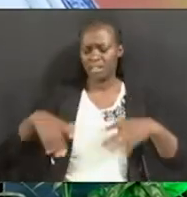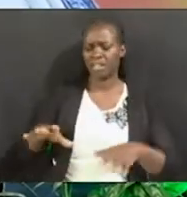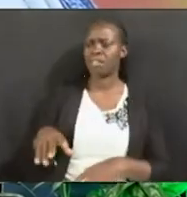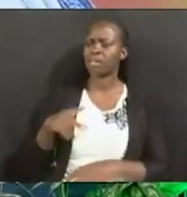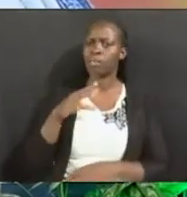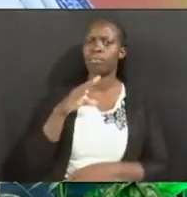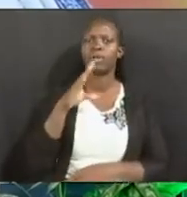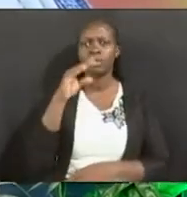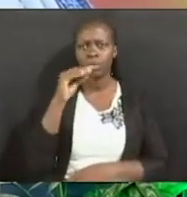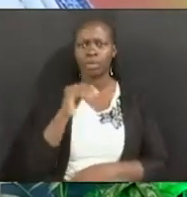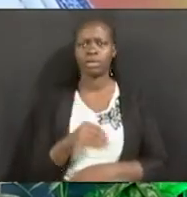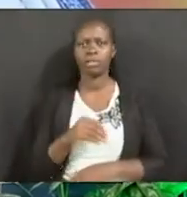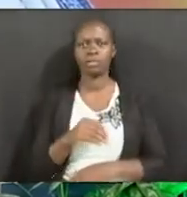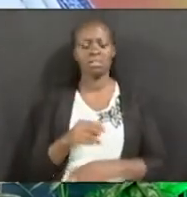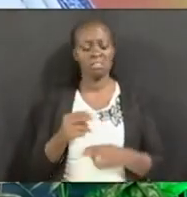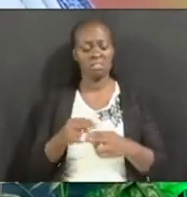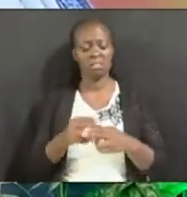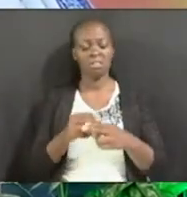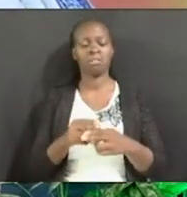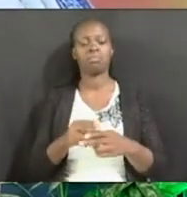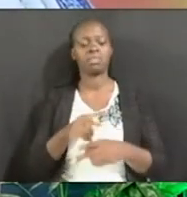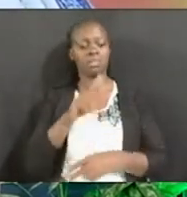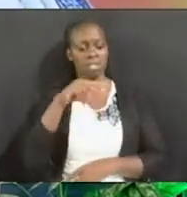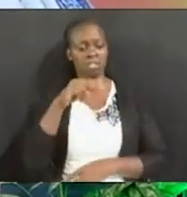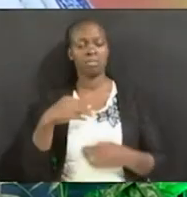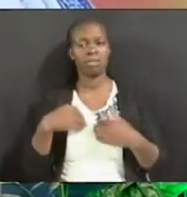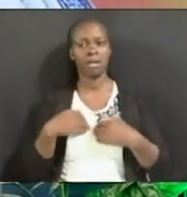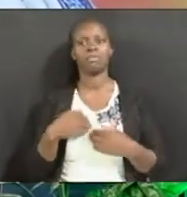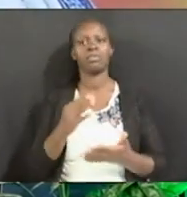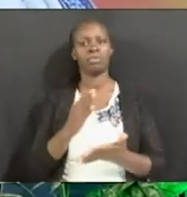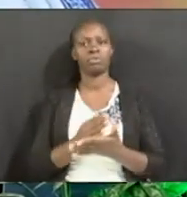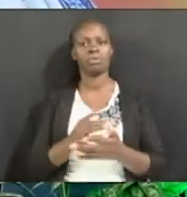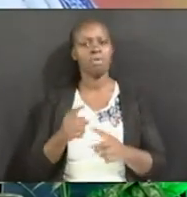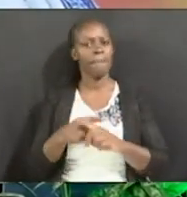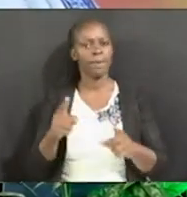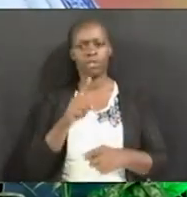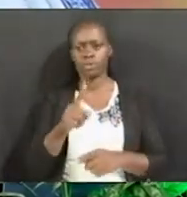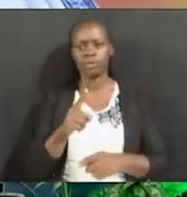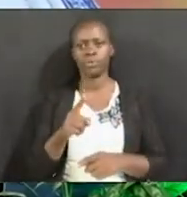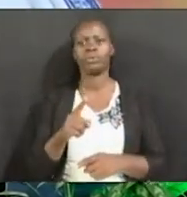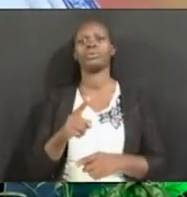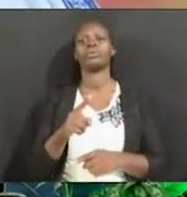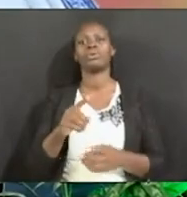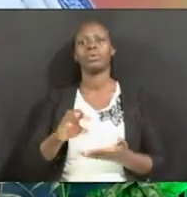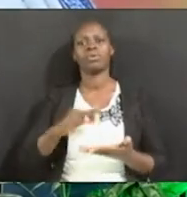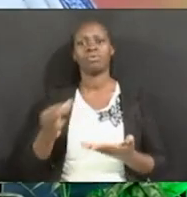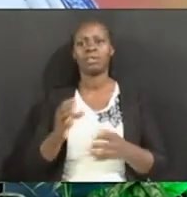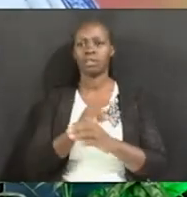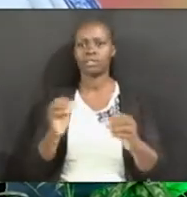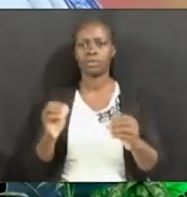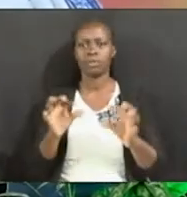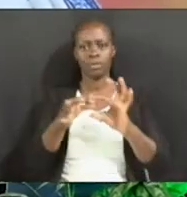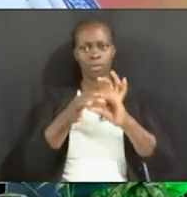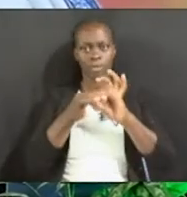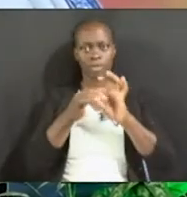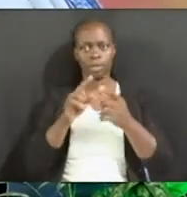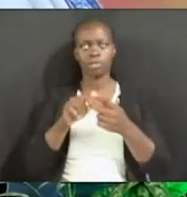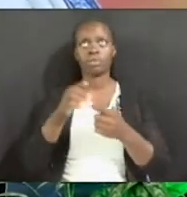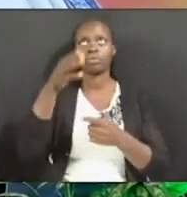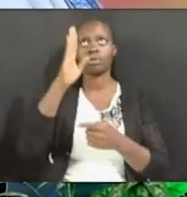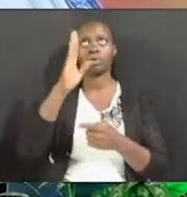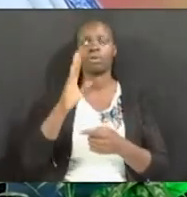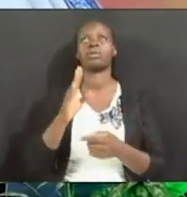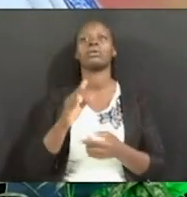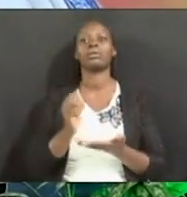Let them call you names. But remember, champions are never quitters. Connect yourself to God. He will make